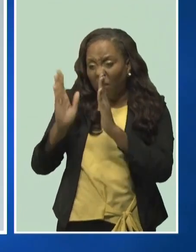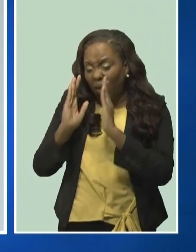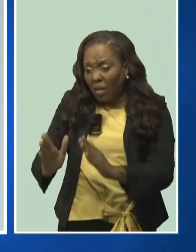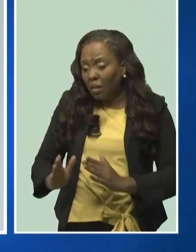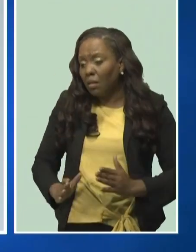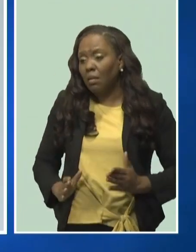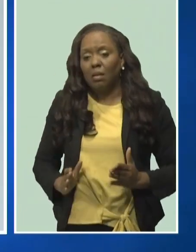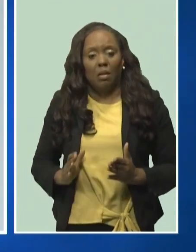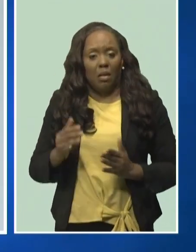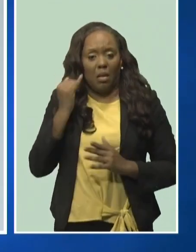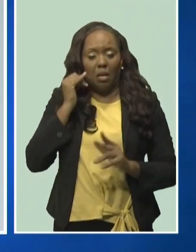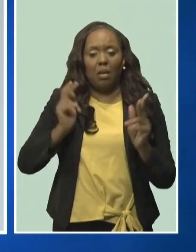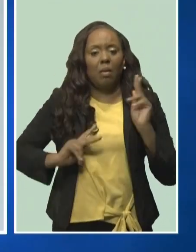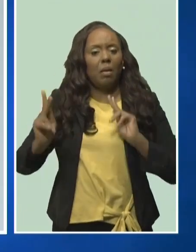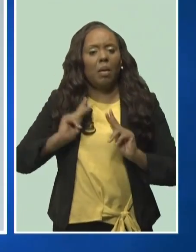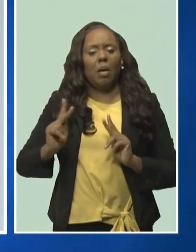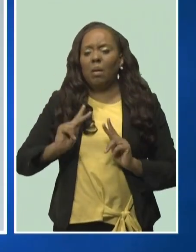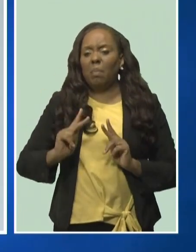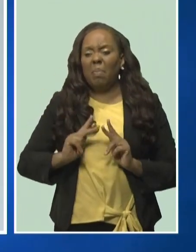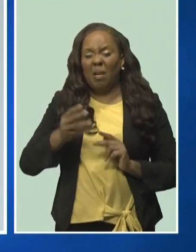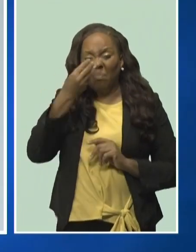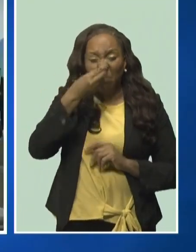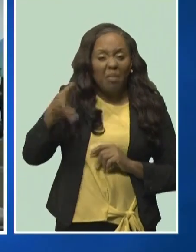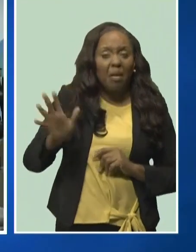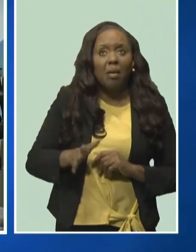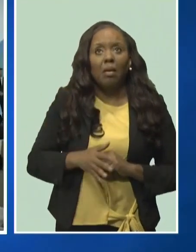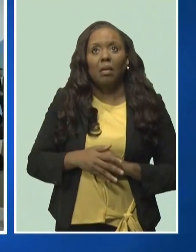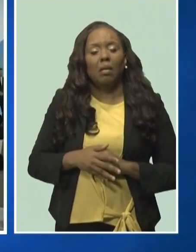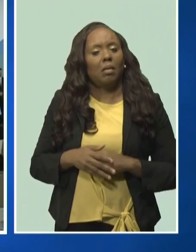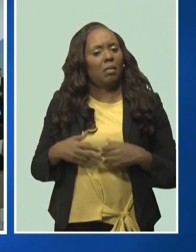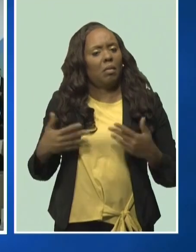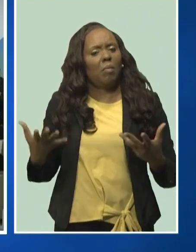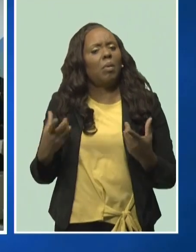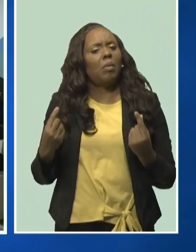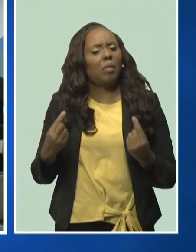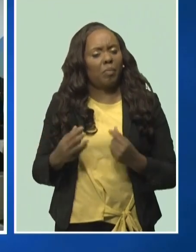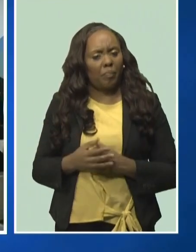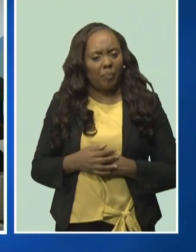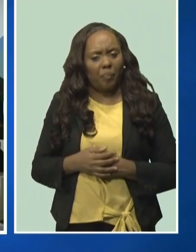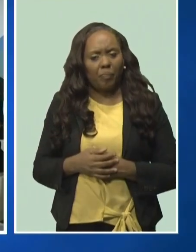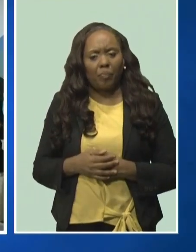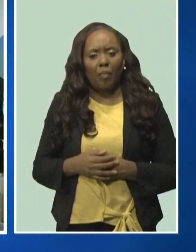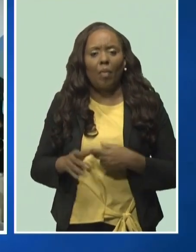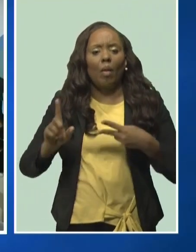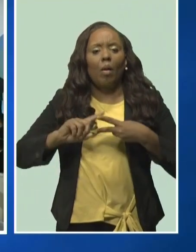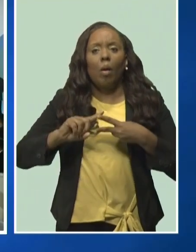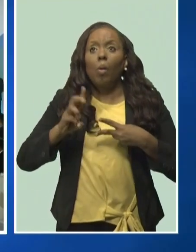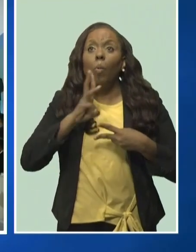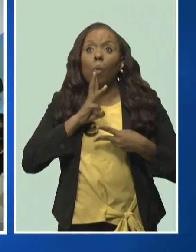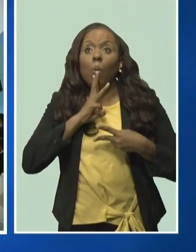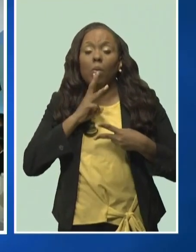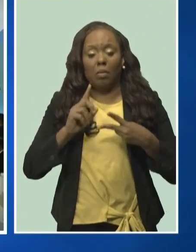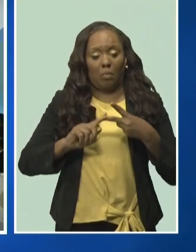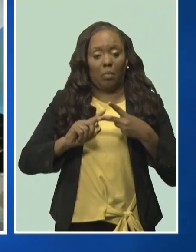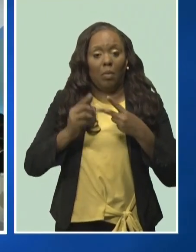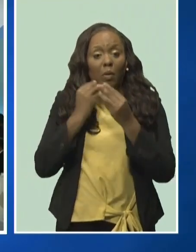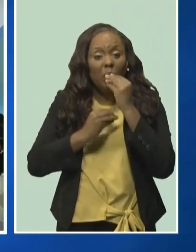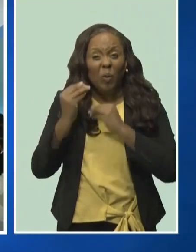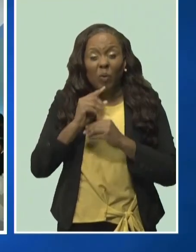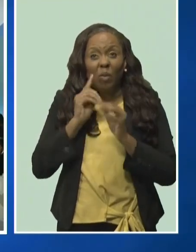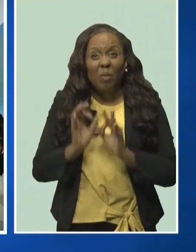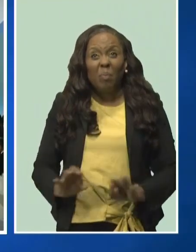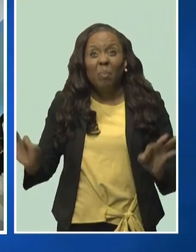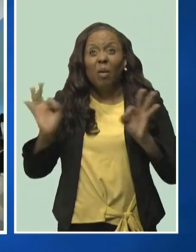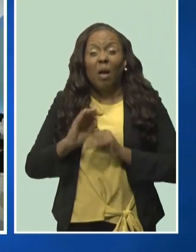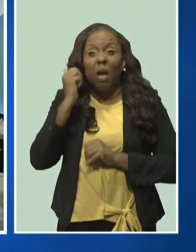a living, one of the things that we don't talk about is food and water security. And food and water security is a